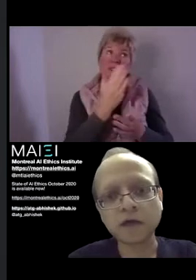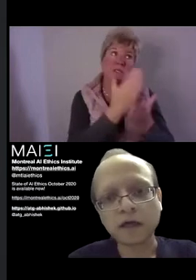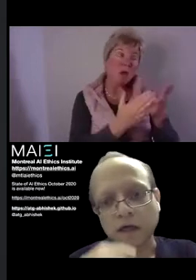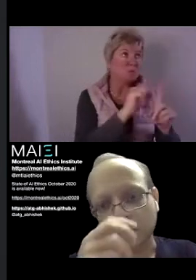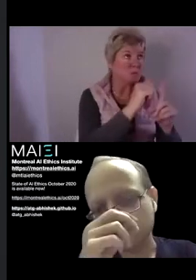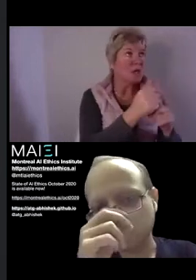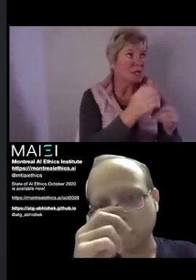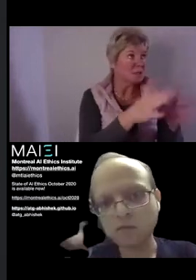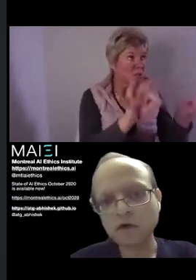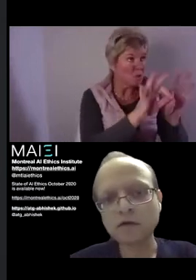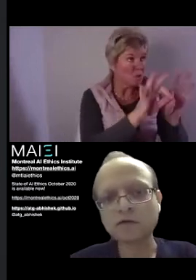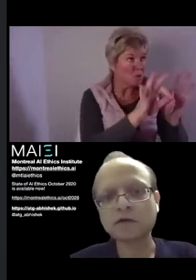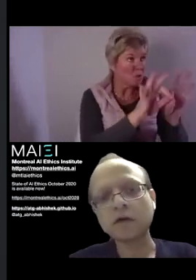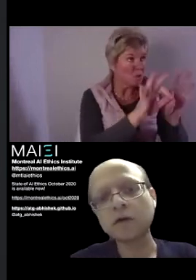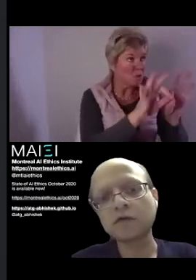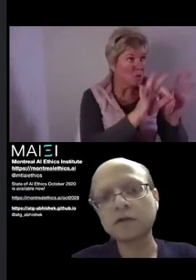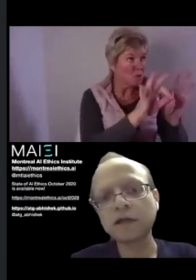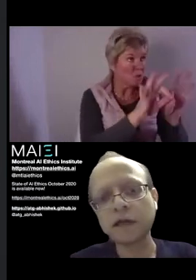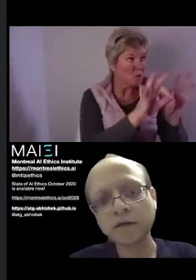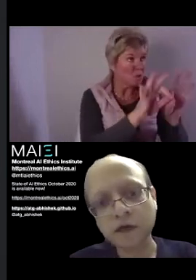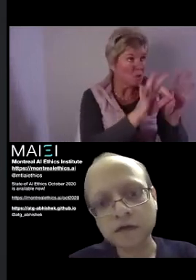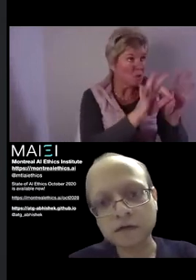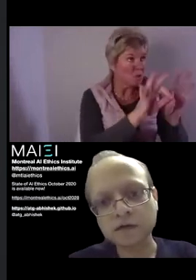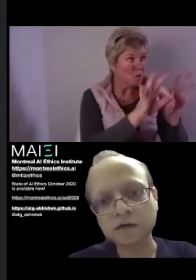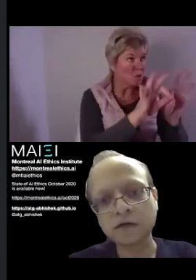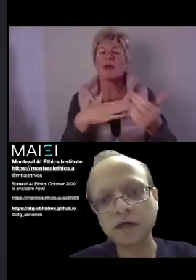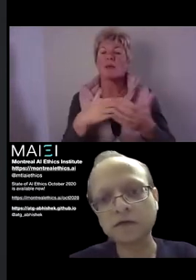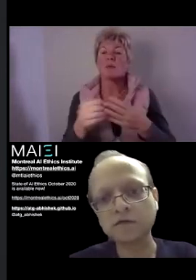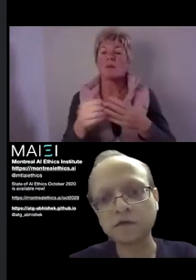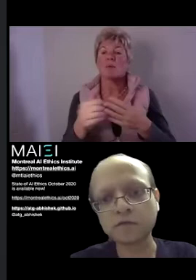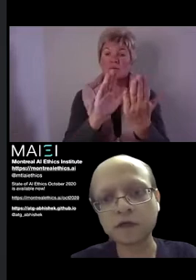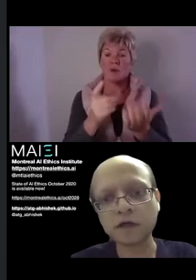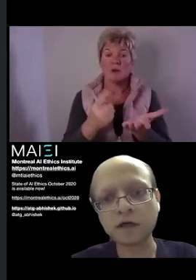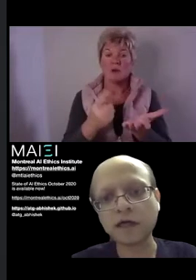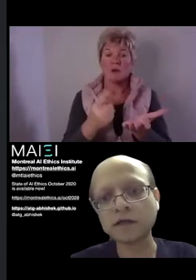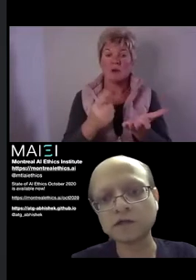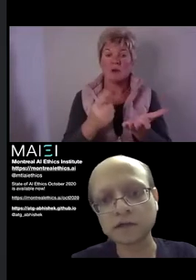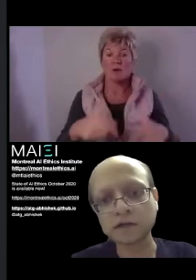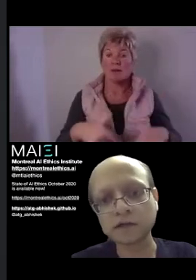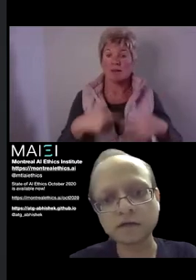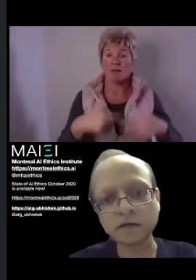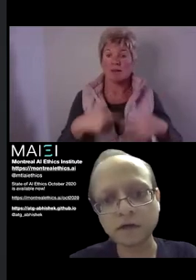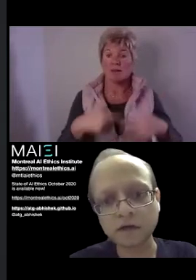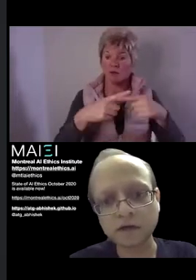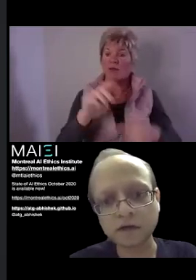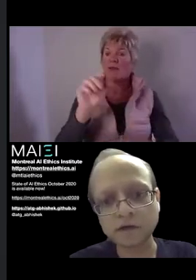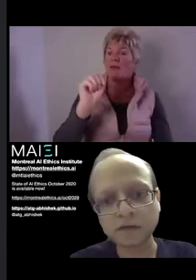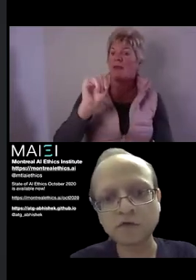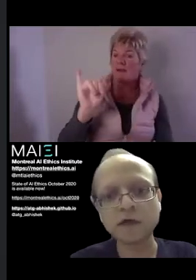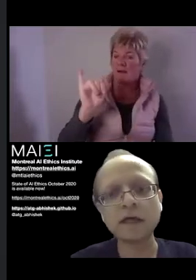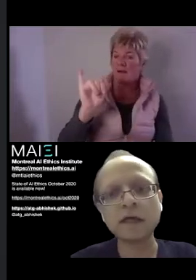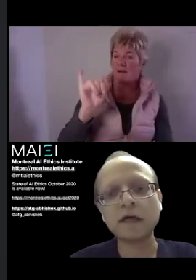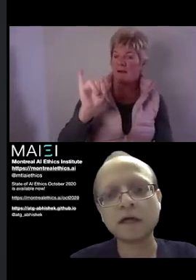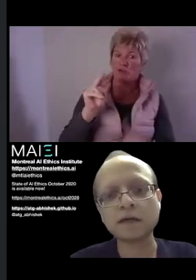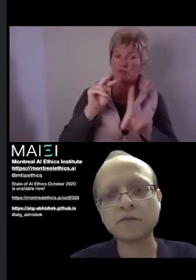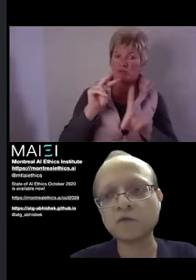so the way we're going to talk about the life cycle is to look at it from an ideation conception